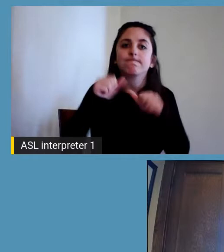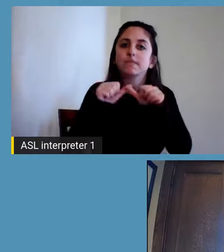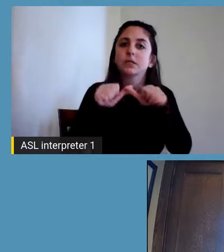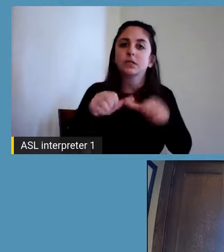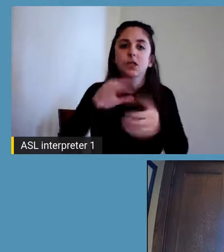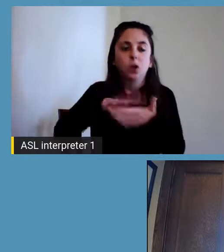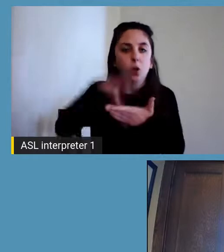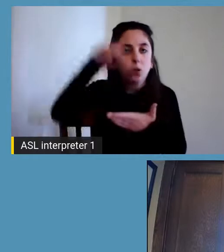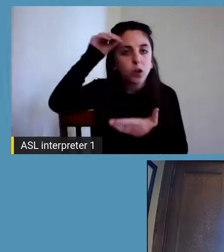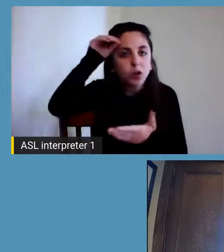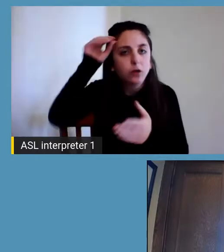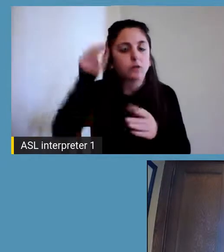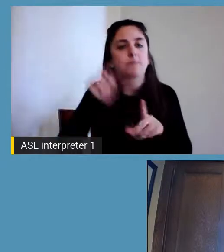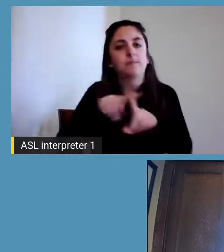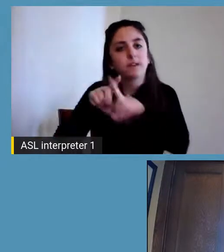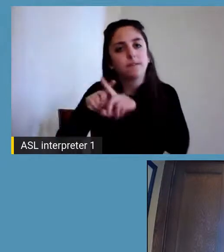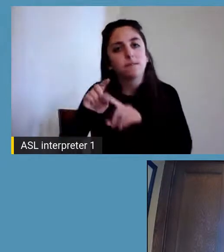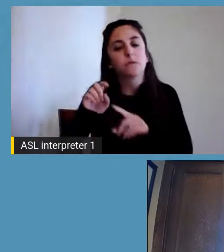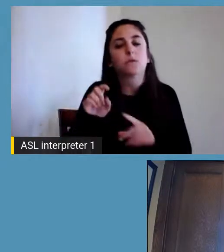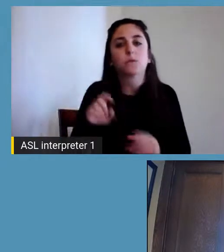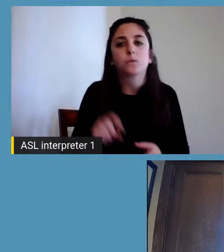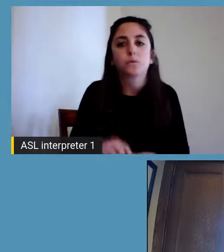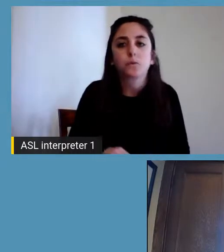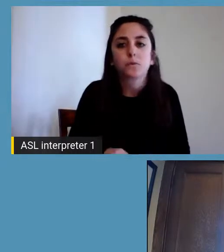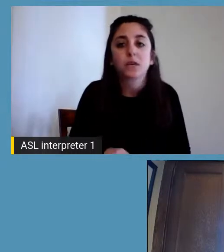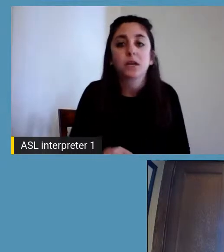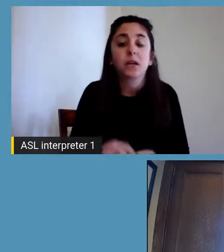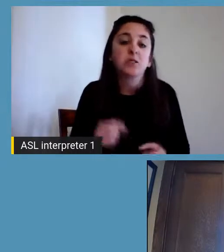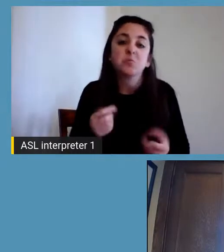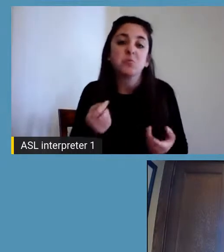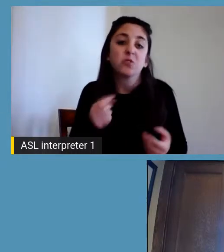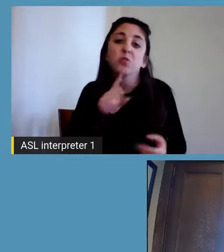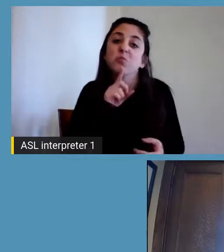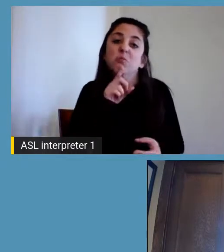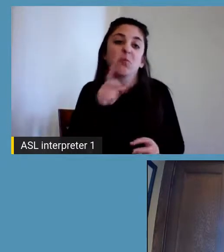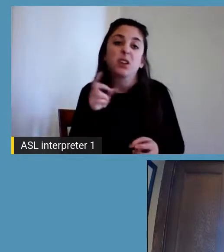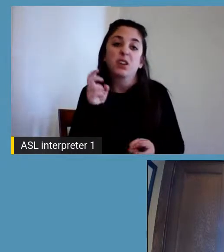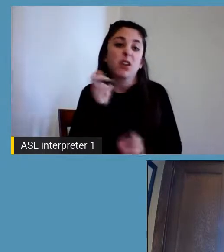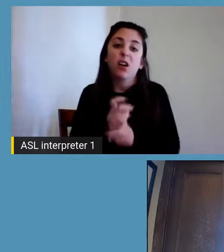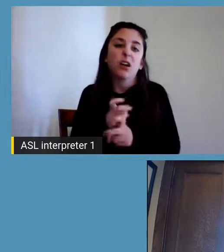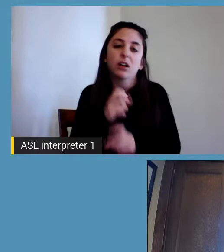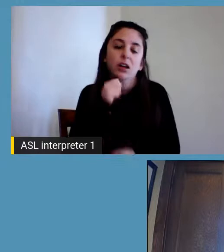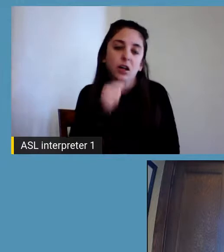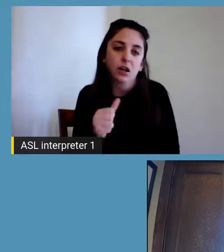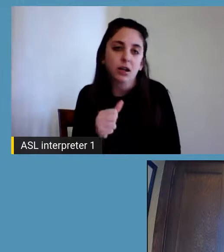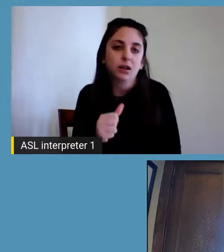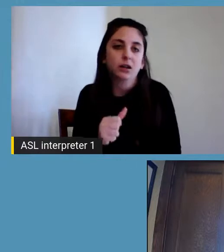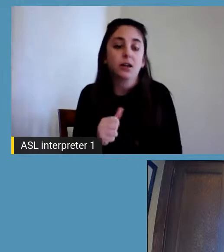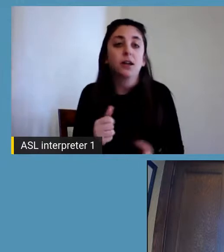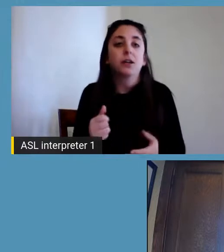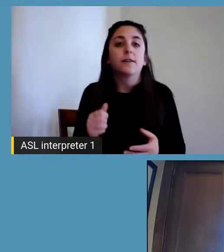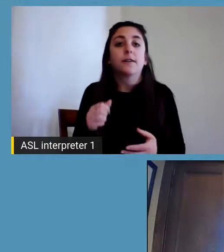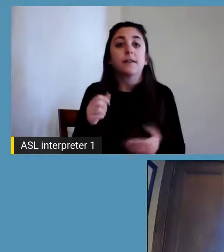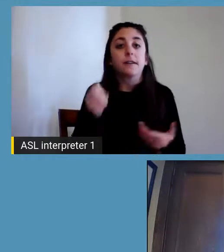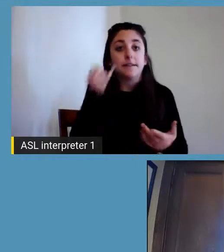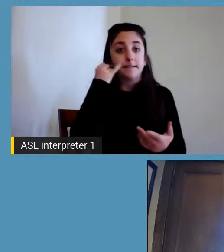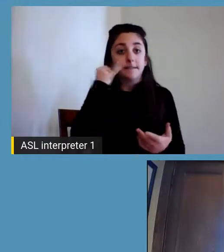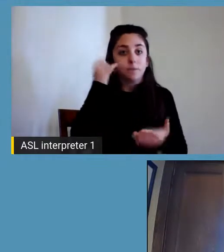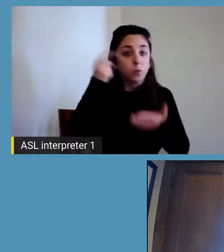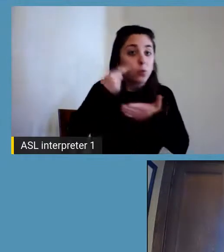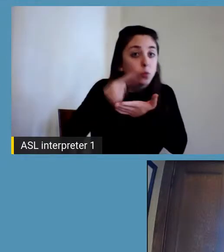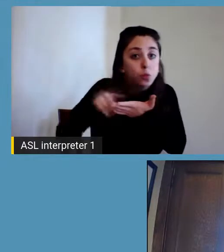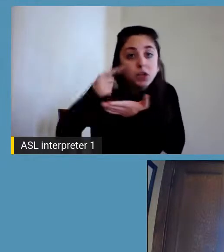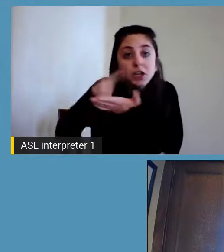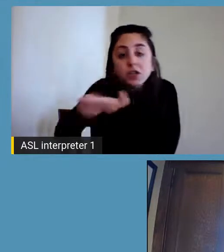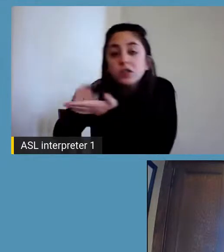But it's not hard to do. Or rather, once you start studying it, it tends to become a passion